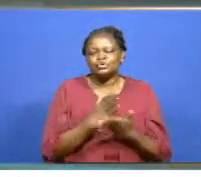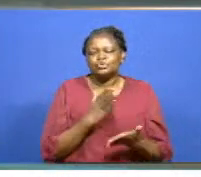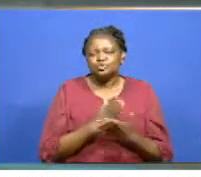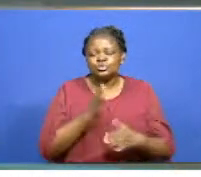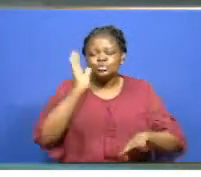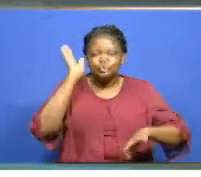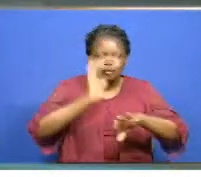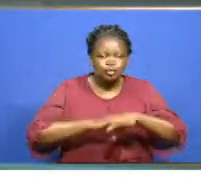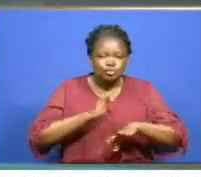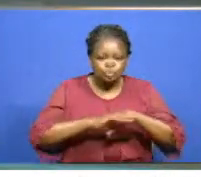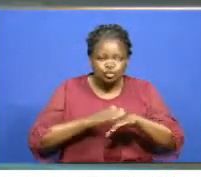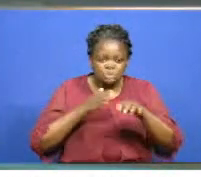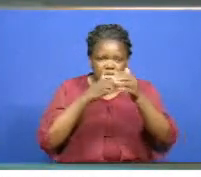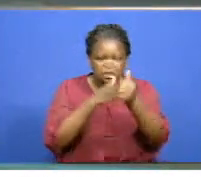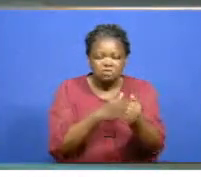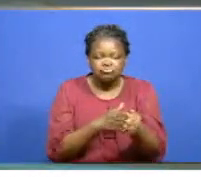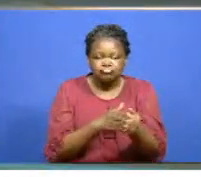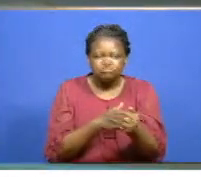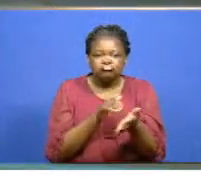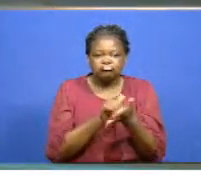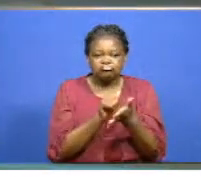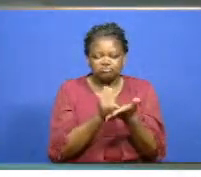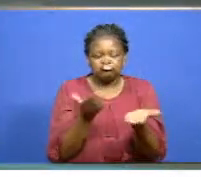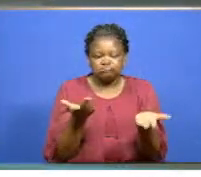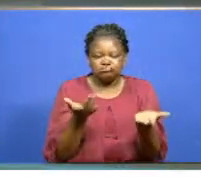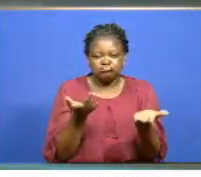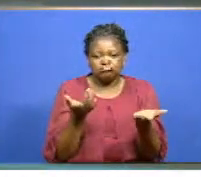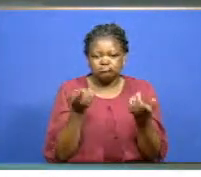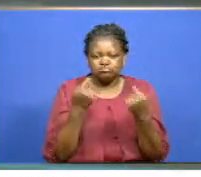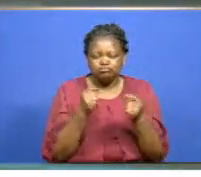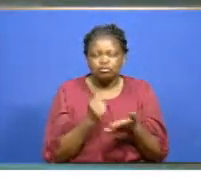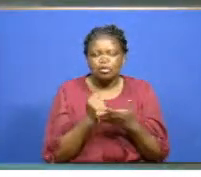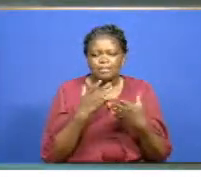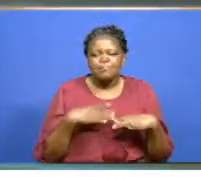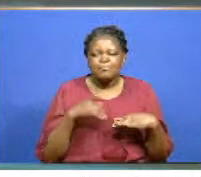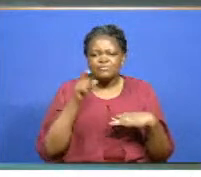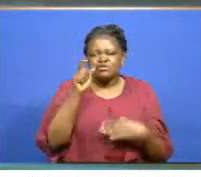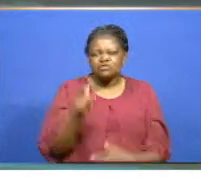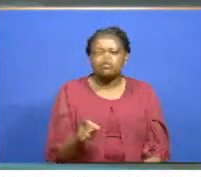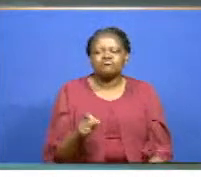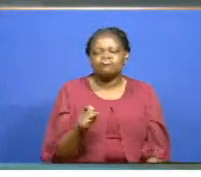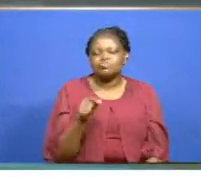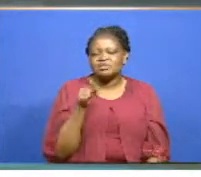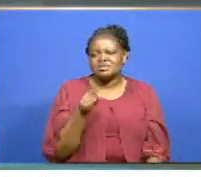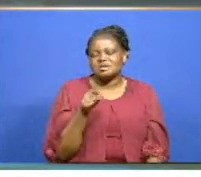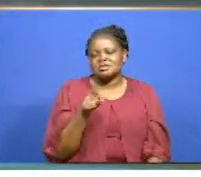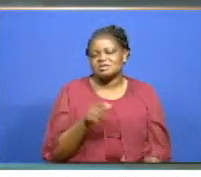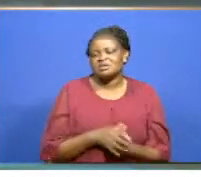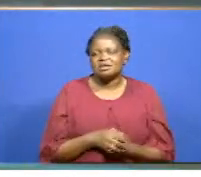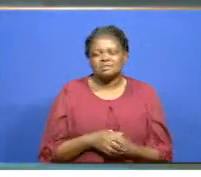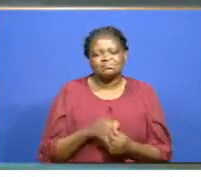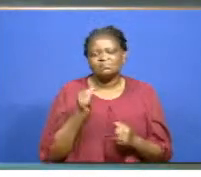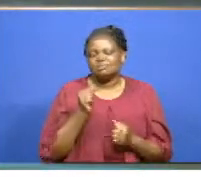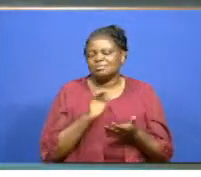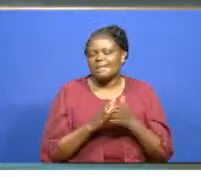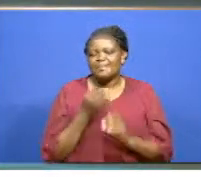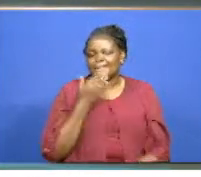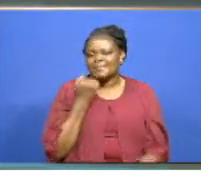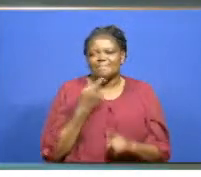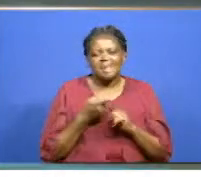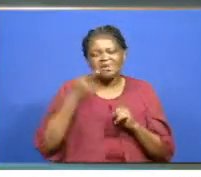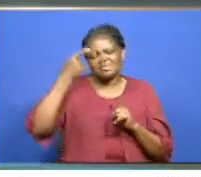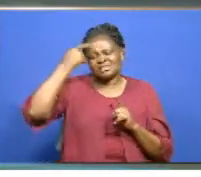proper leadership that was endeavoring to help the people of that region, that would really be the best thing. But I think